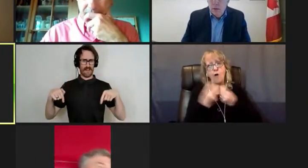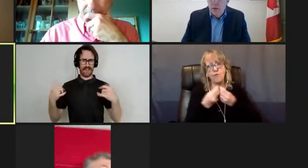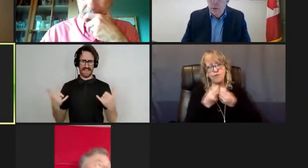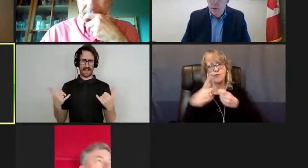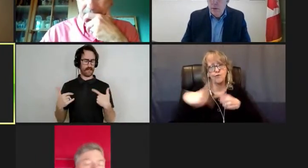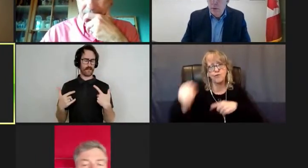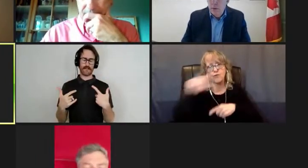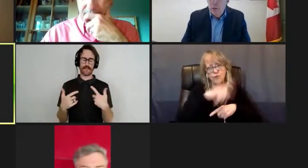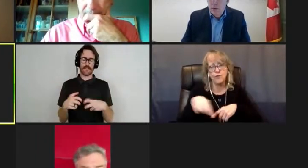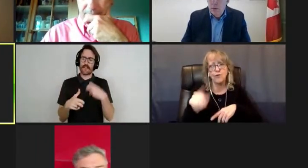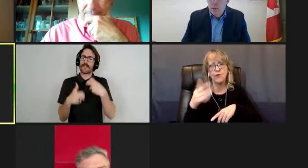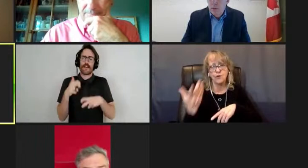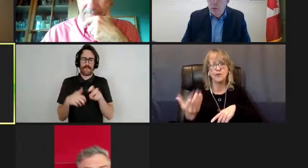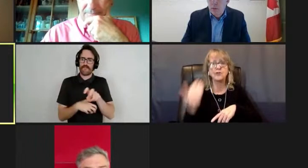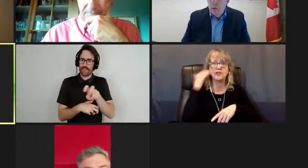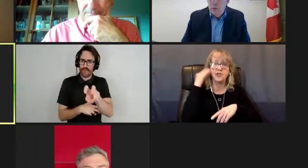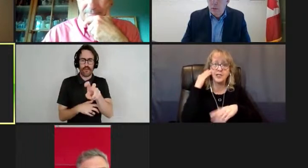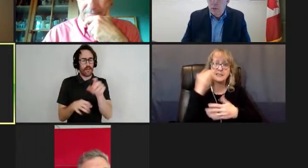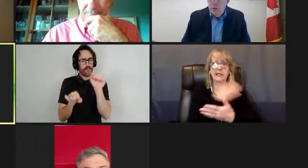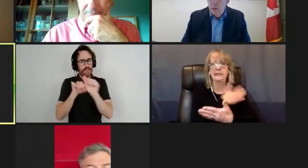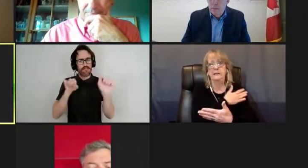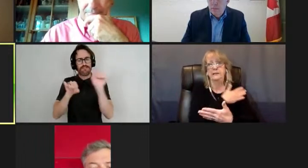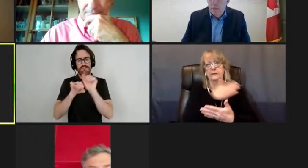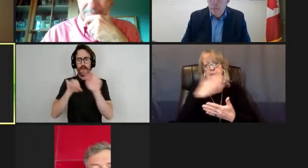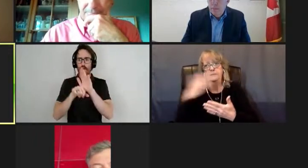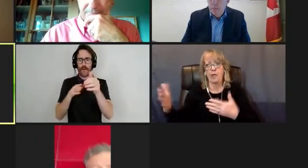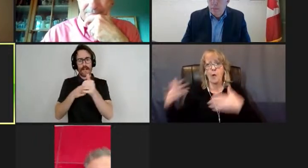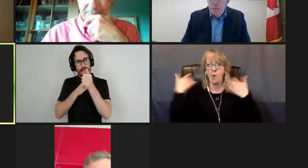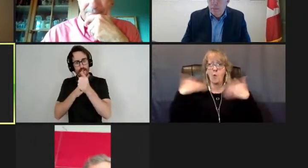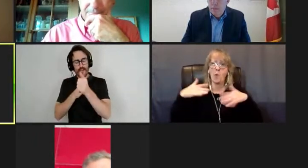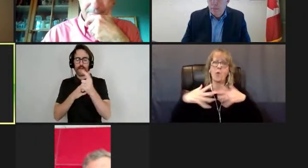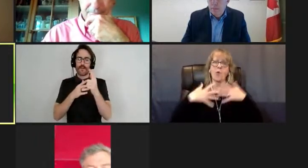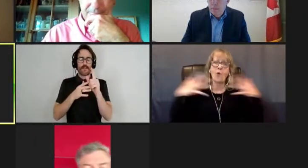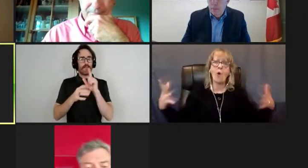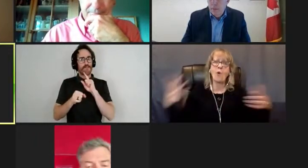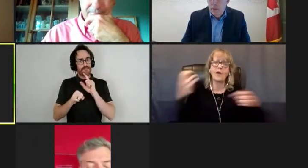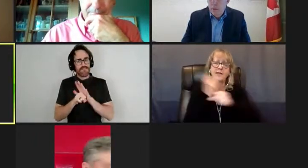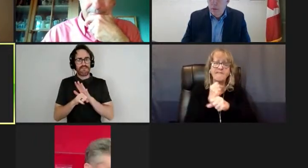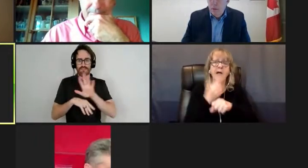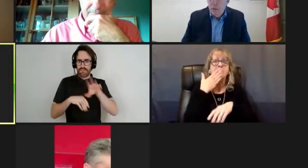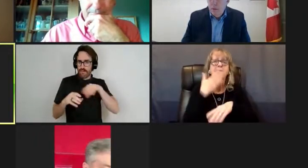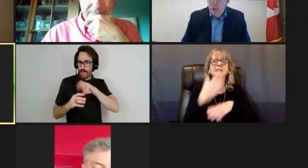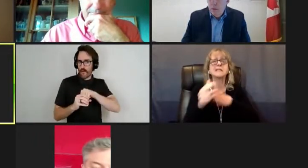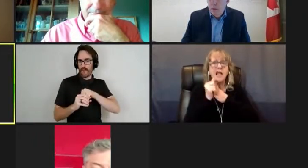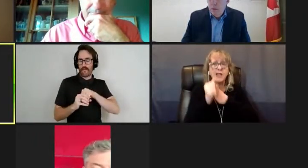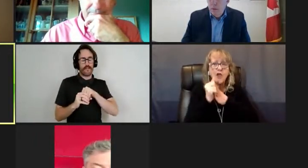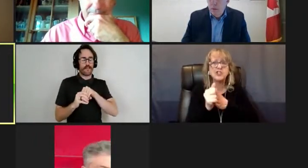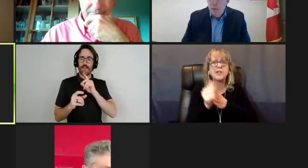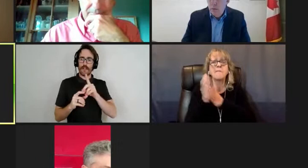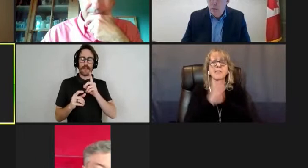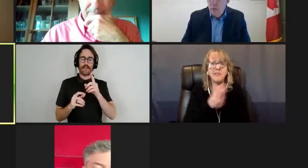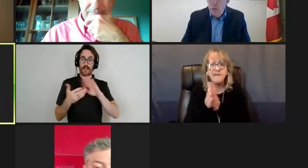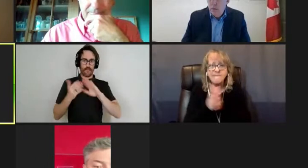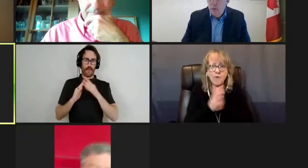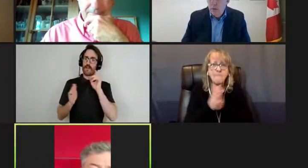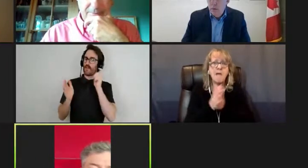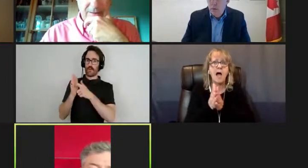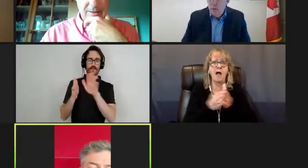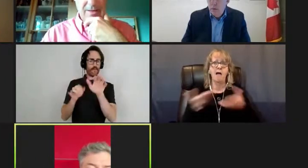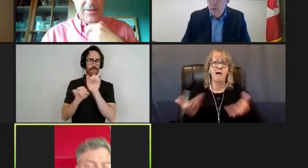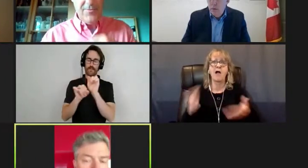amount of work, but your leadership and dedication is certainly not unnoticed by the community. Thank you.